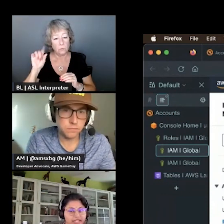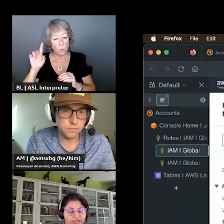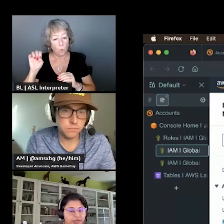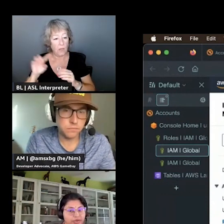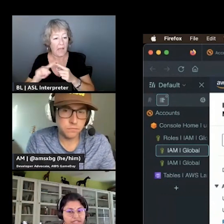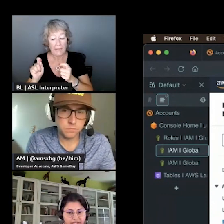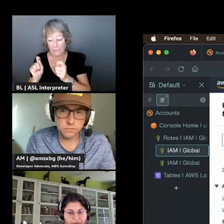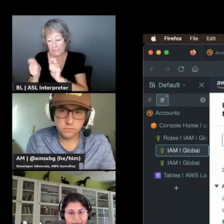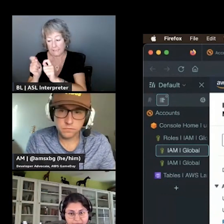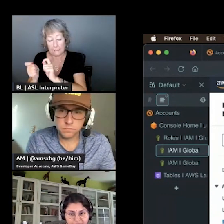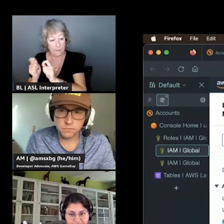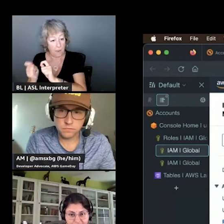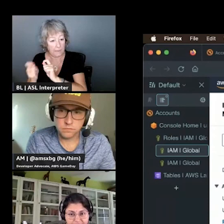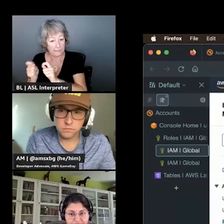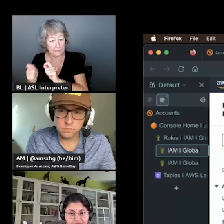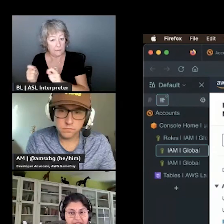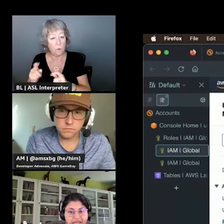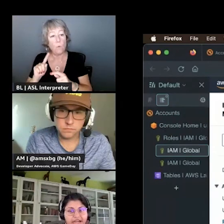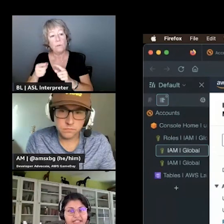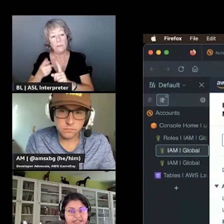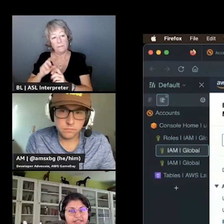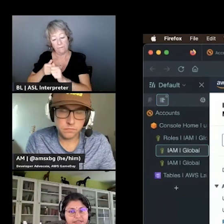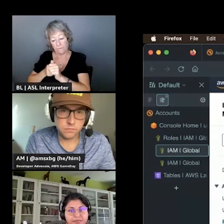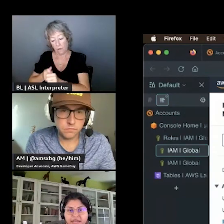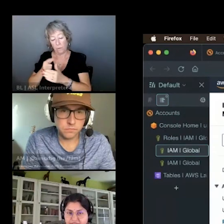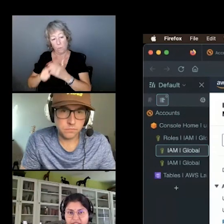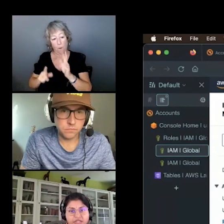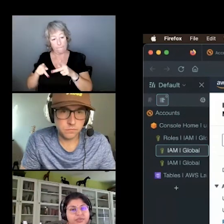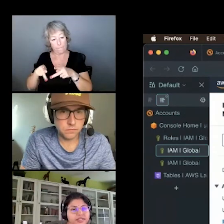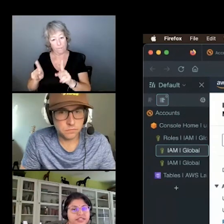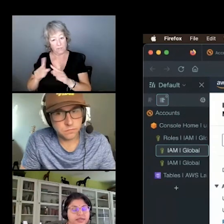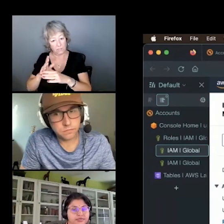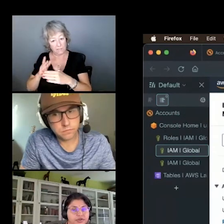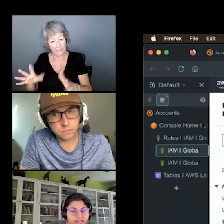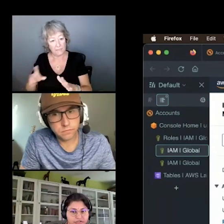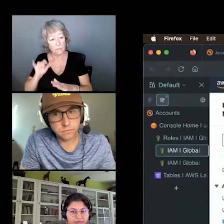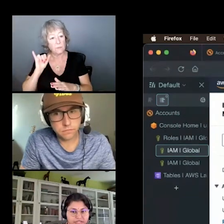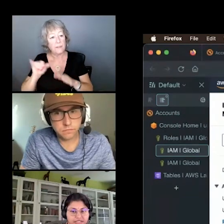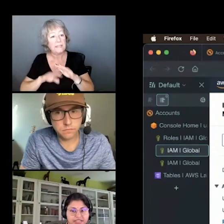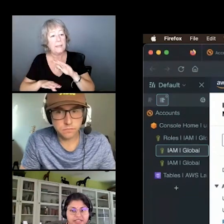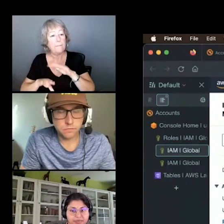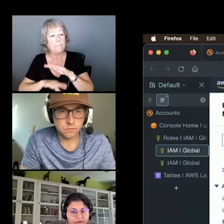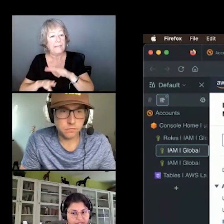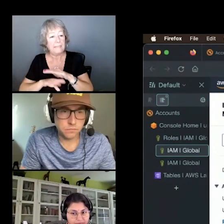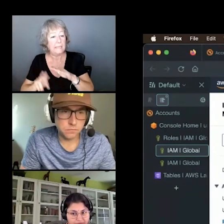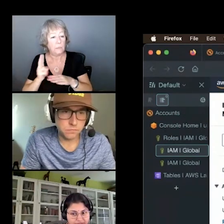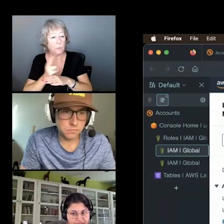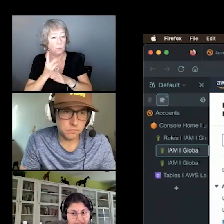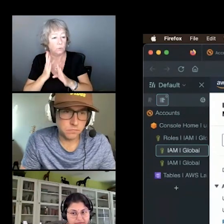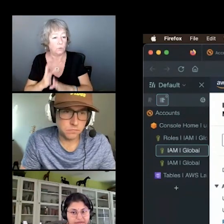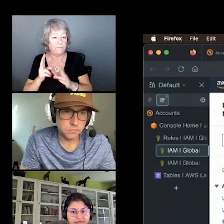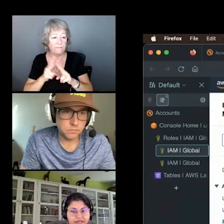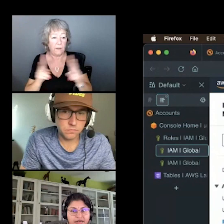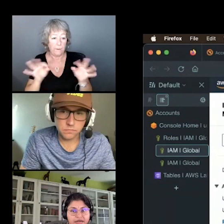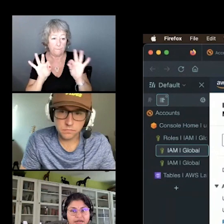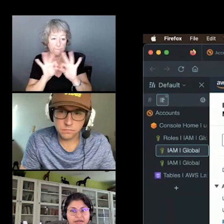to grant only required permissions. And this basic user setup for lake formation is the important policy